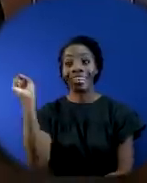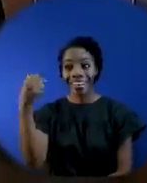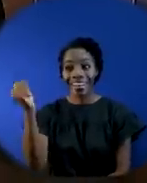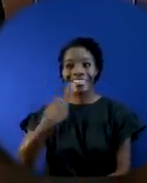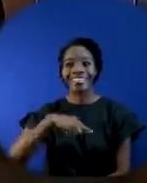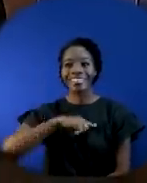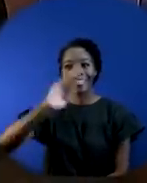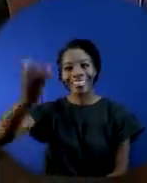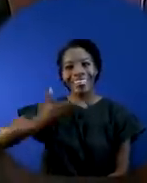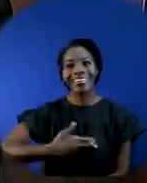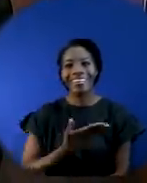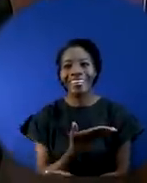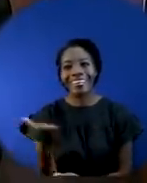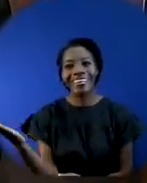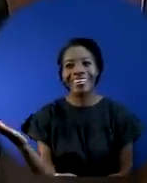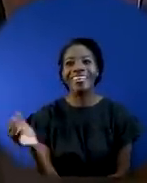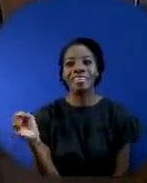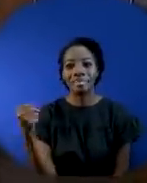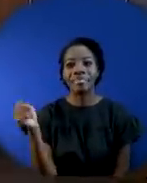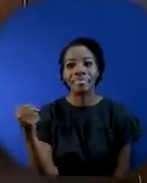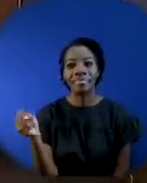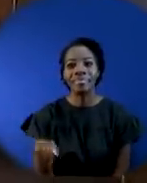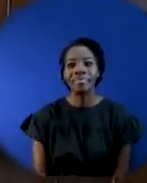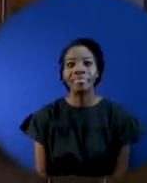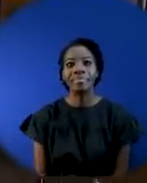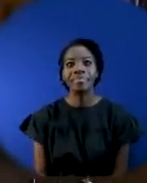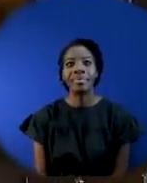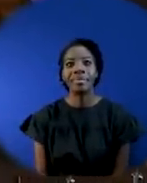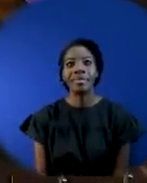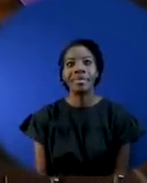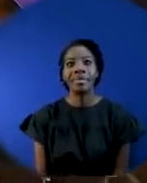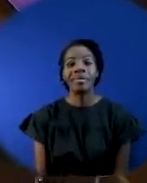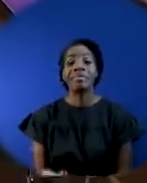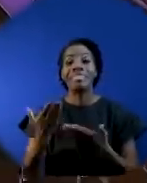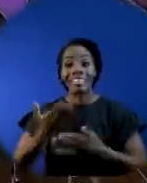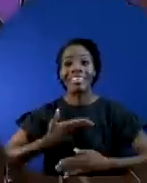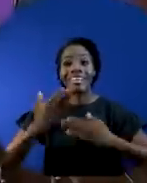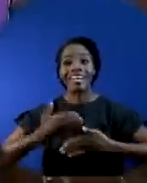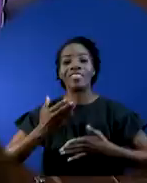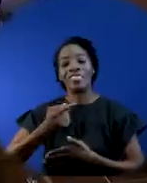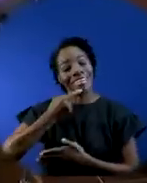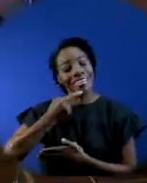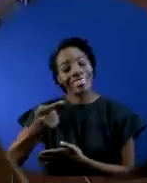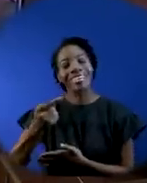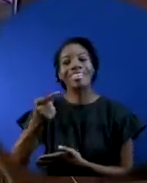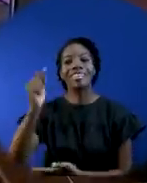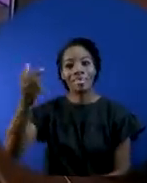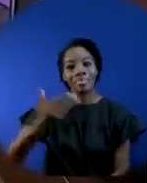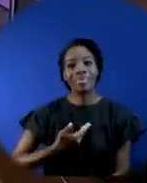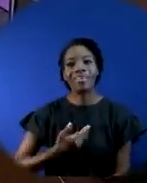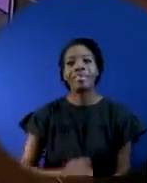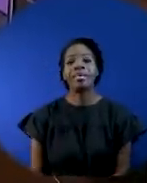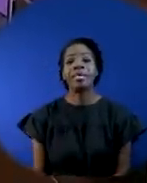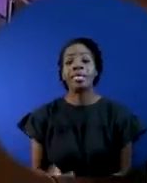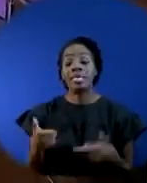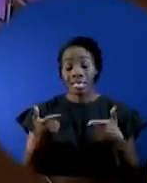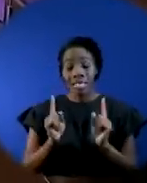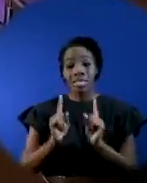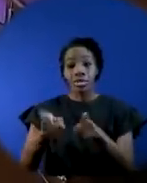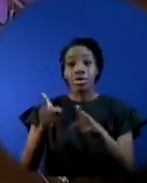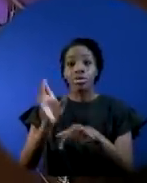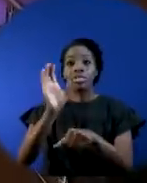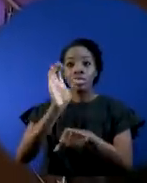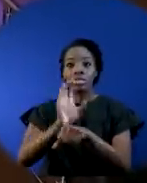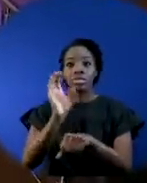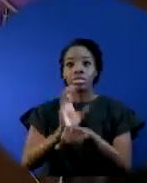we do, yes, we do, yes, we do. I was glad when they said unto me, let's go into the